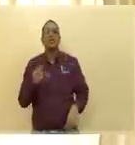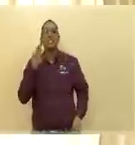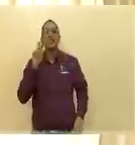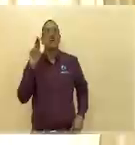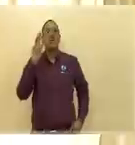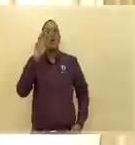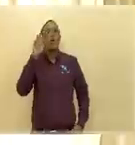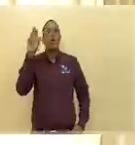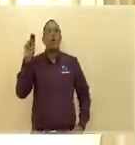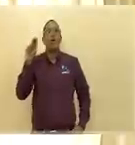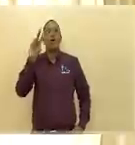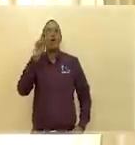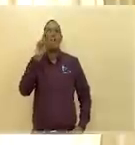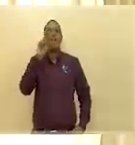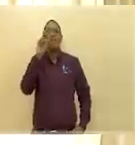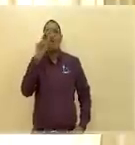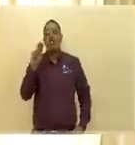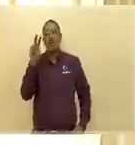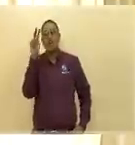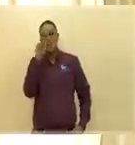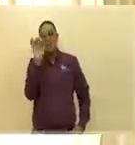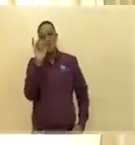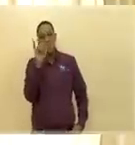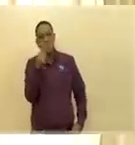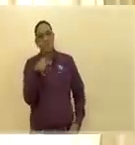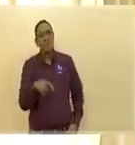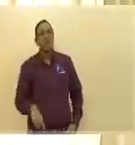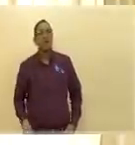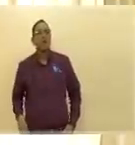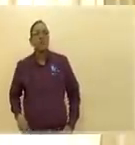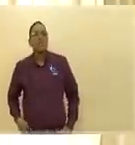Warren Vernon, to also look on.